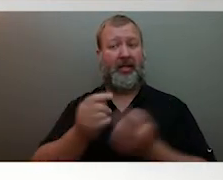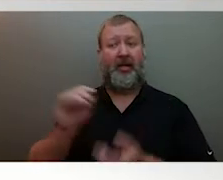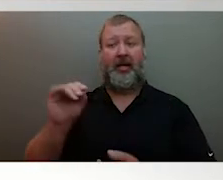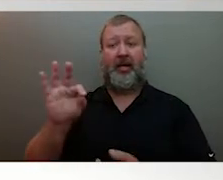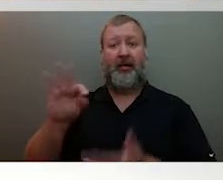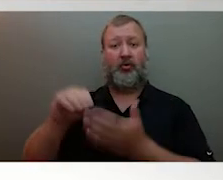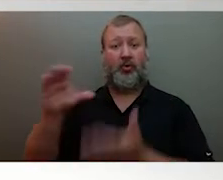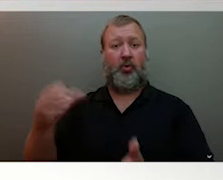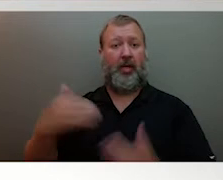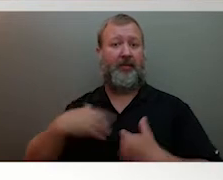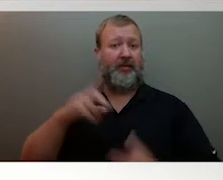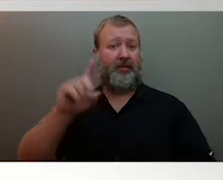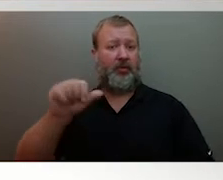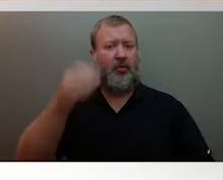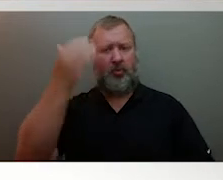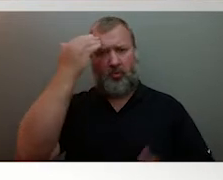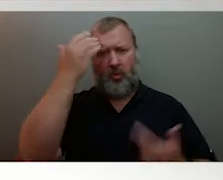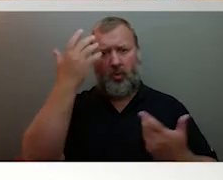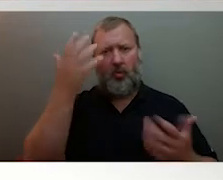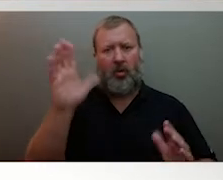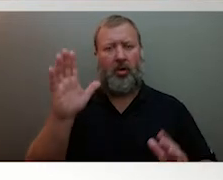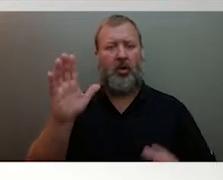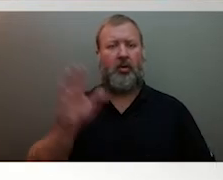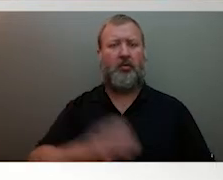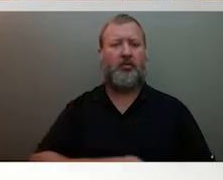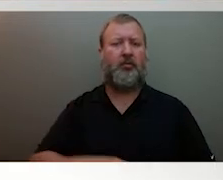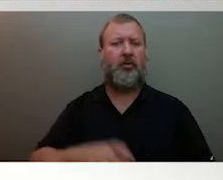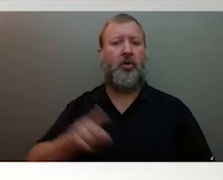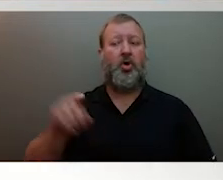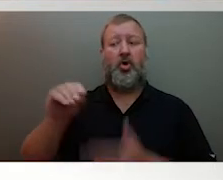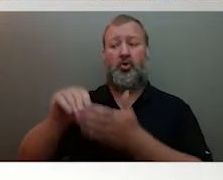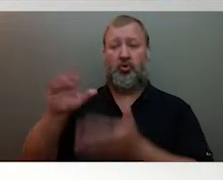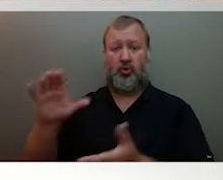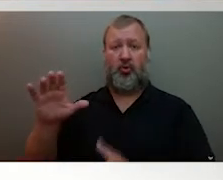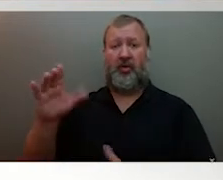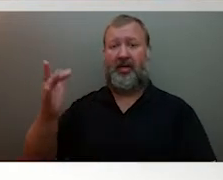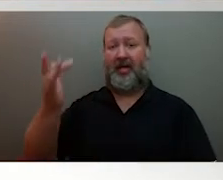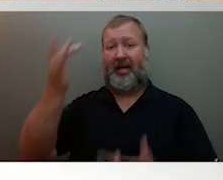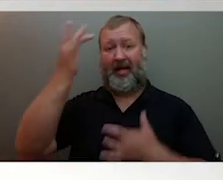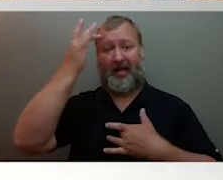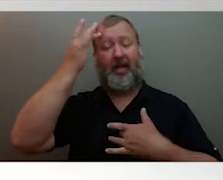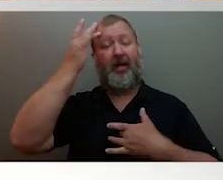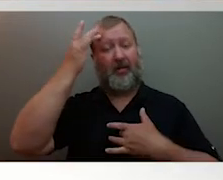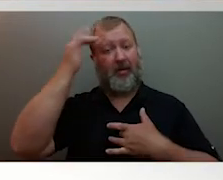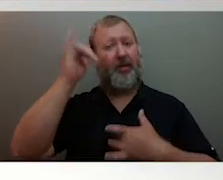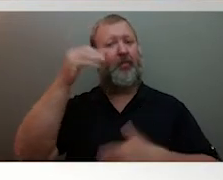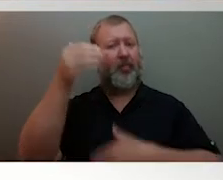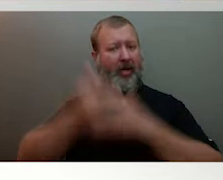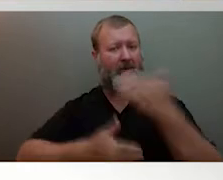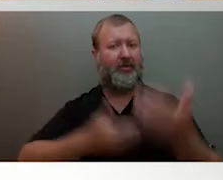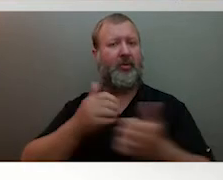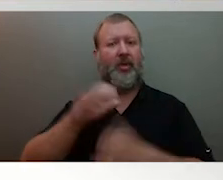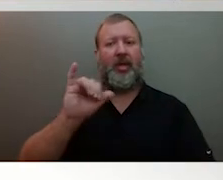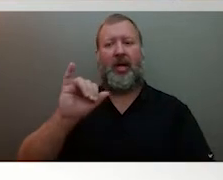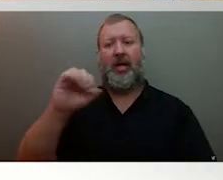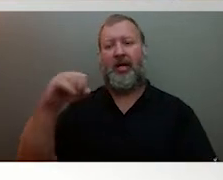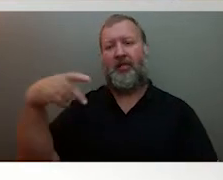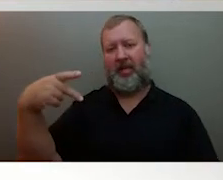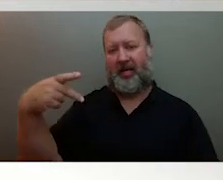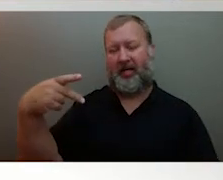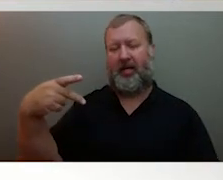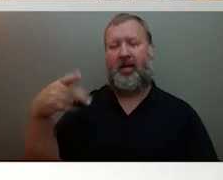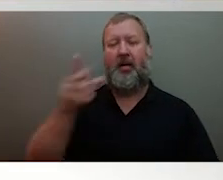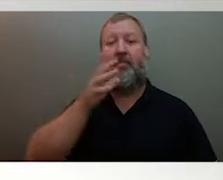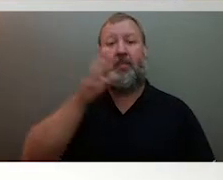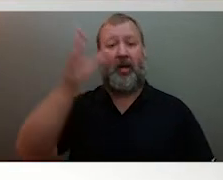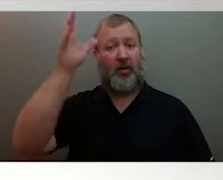already aware of this, but if you're a gen ed parent and your student is ill, this is the process for students with IEPs. The parent